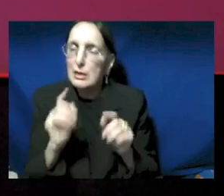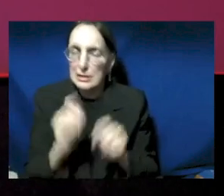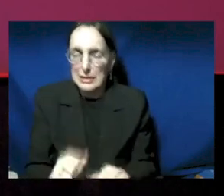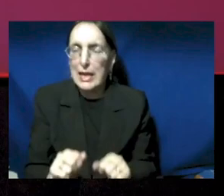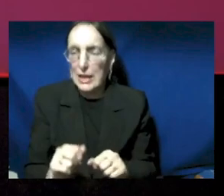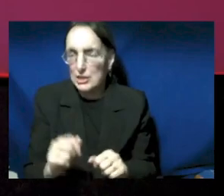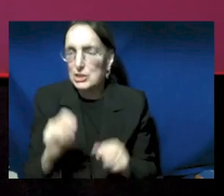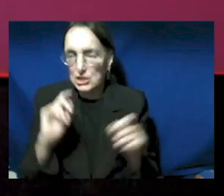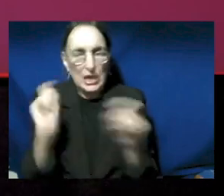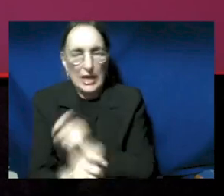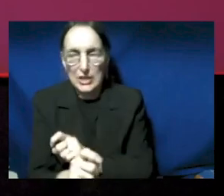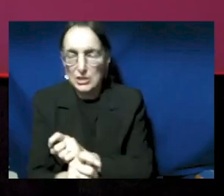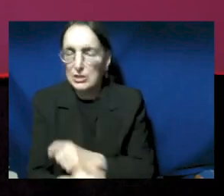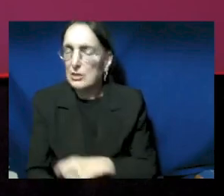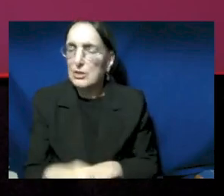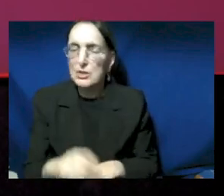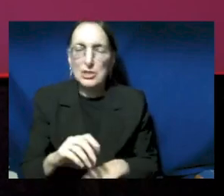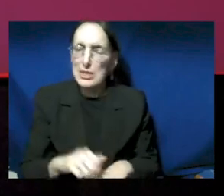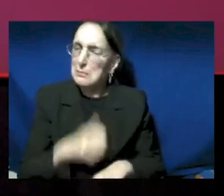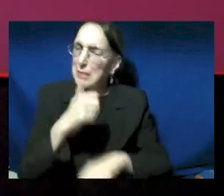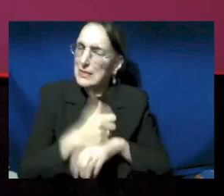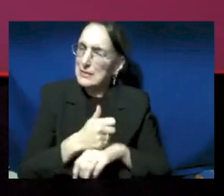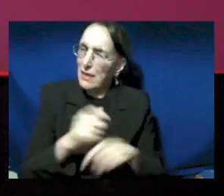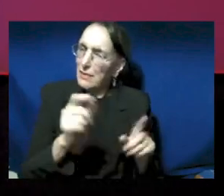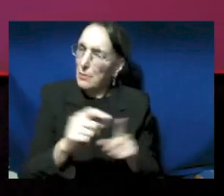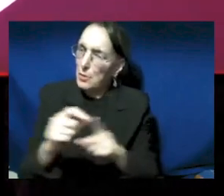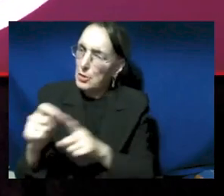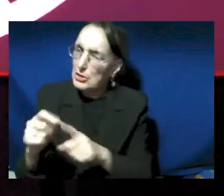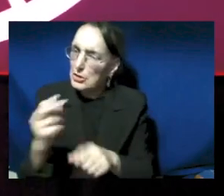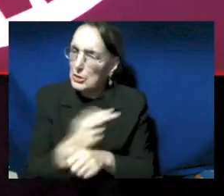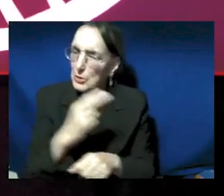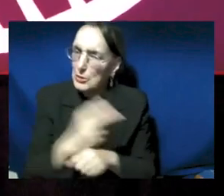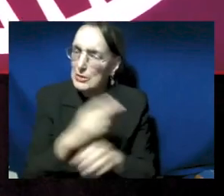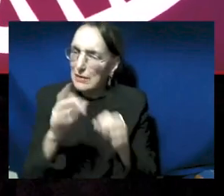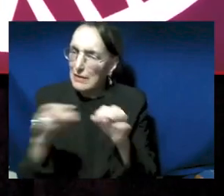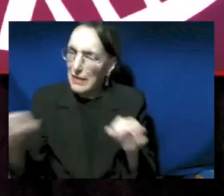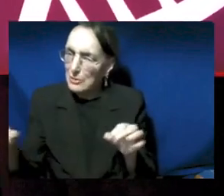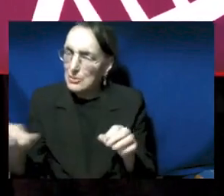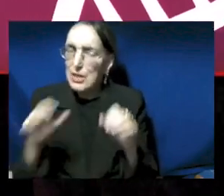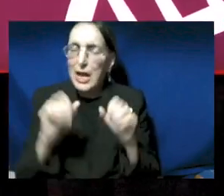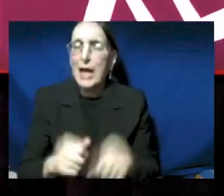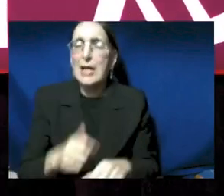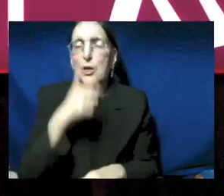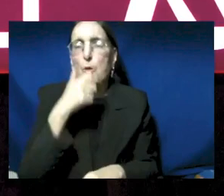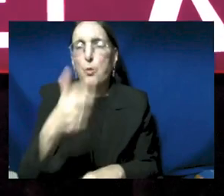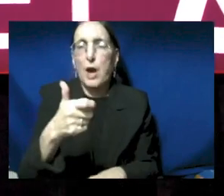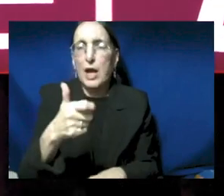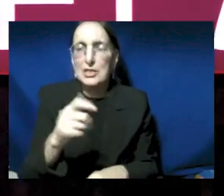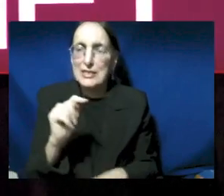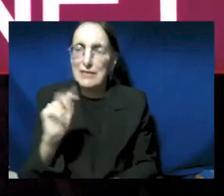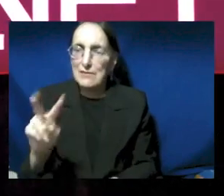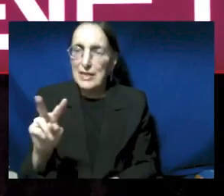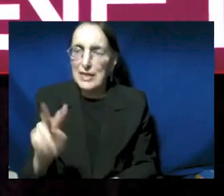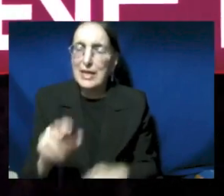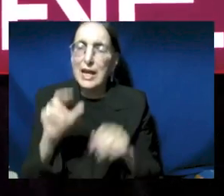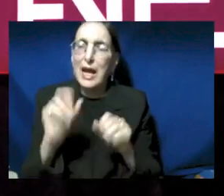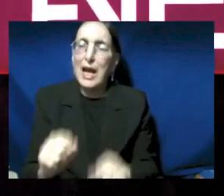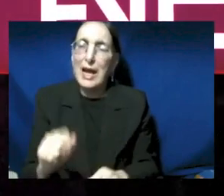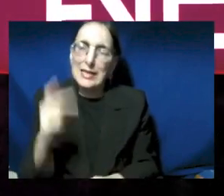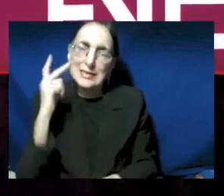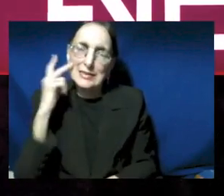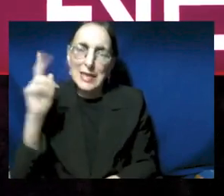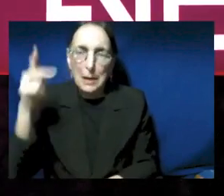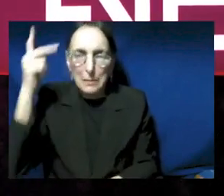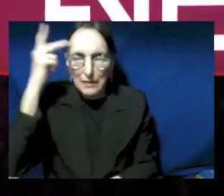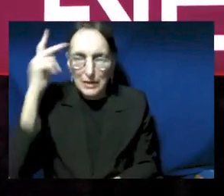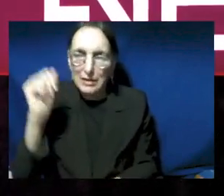a television ad, particularly political ads. I would look at political ads, and I could trace back if the political ads were made in